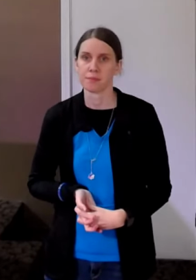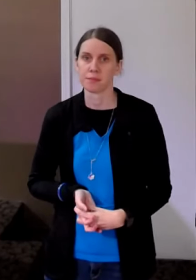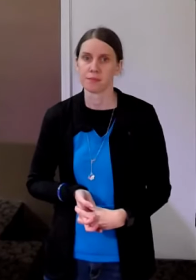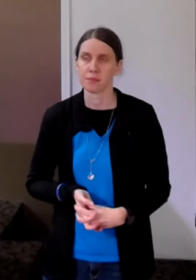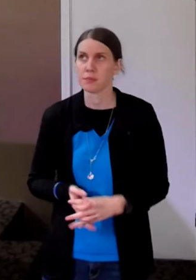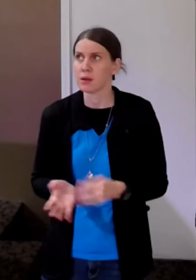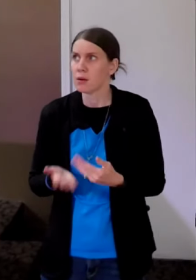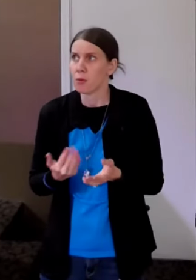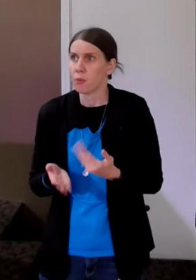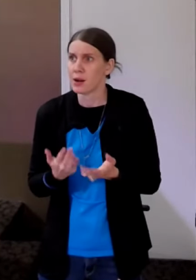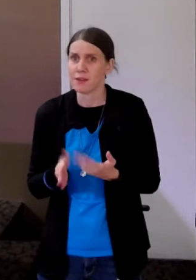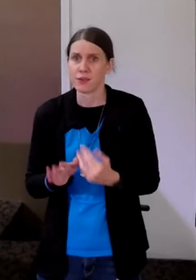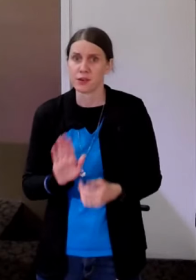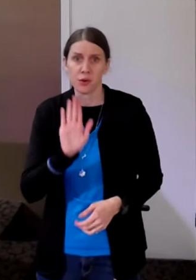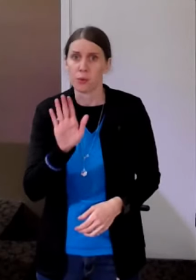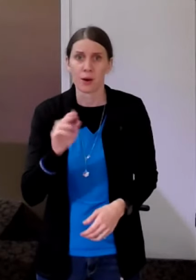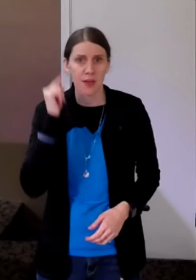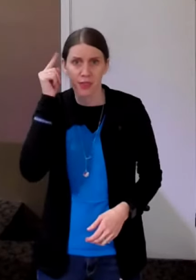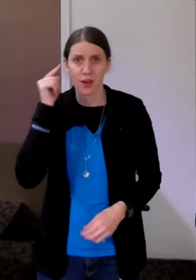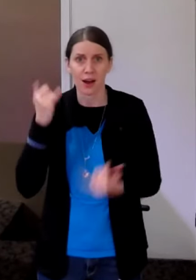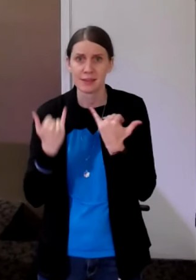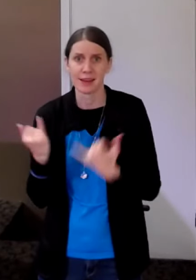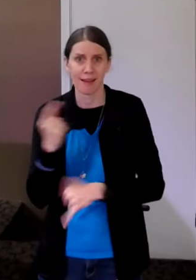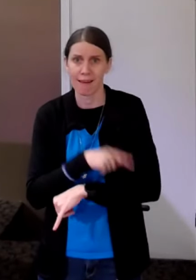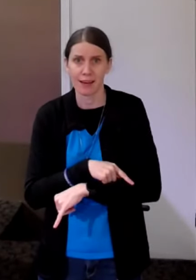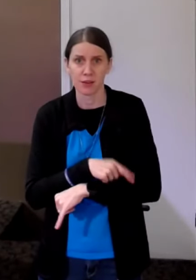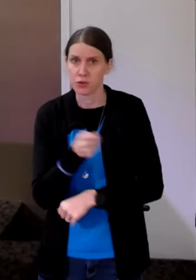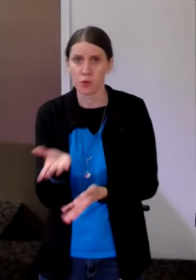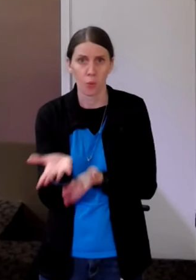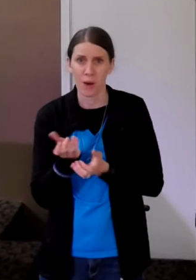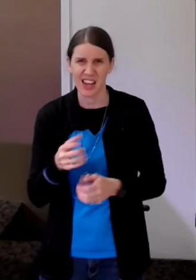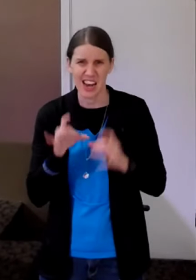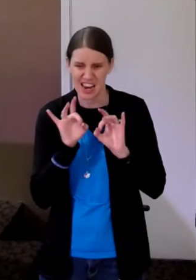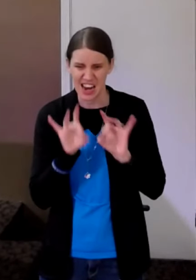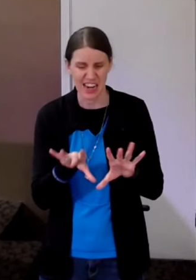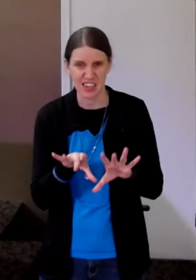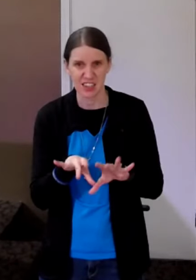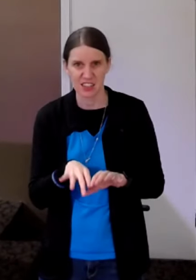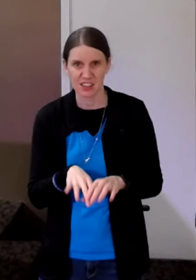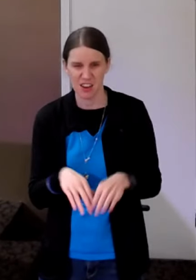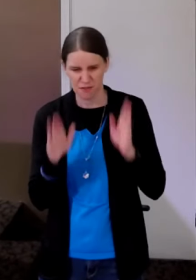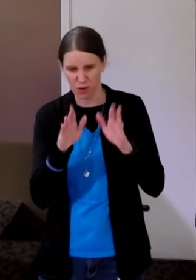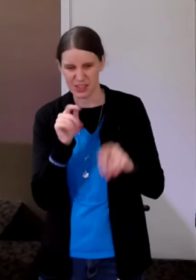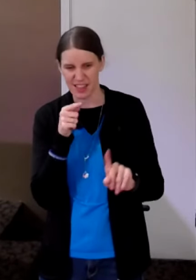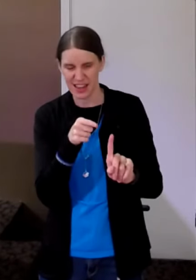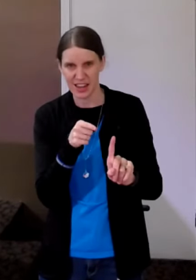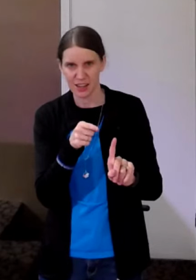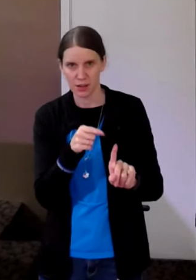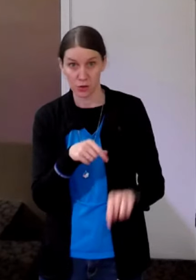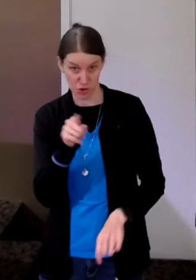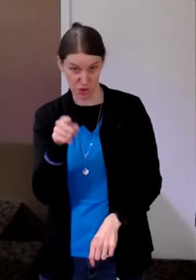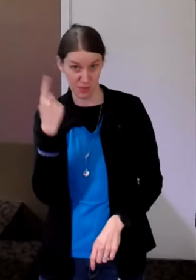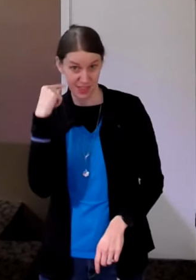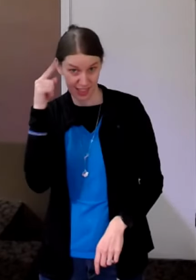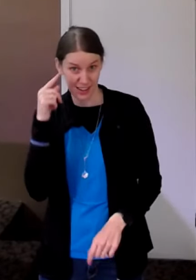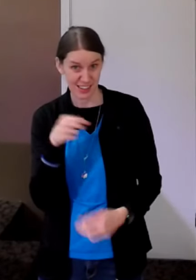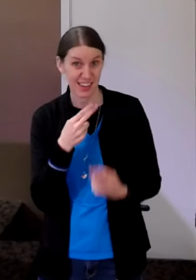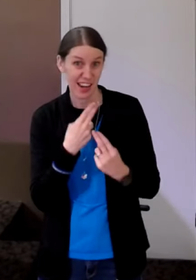Whatever your flavor of the day is that you want to hate on or fixate on to think it's the answer to